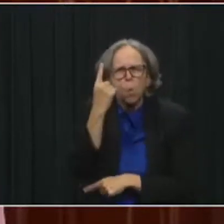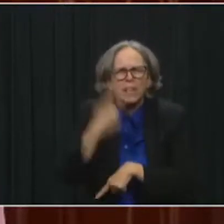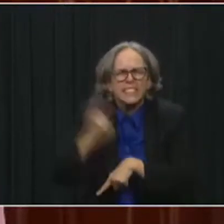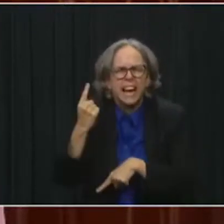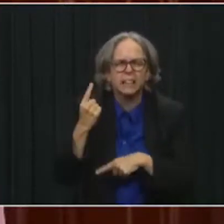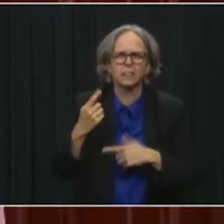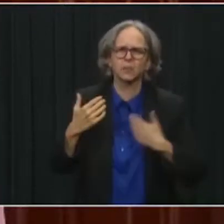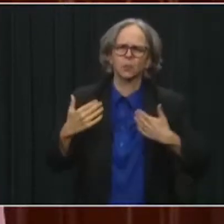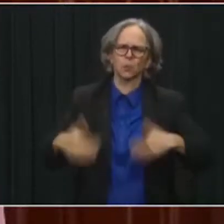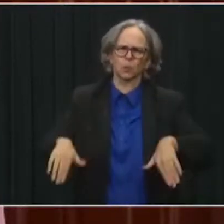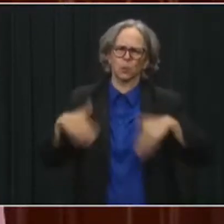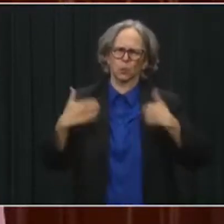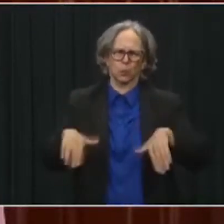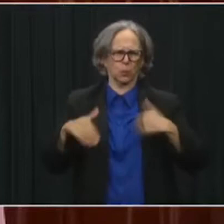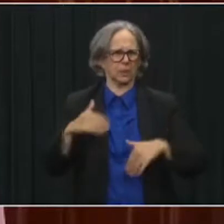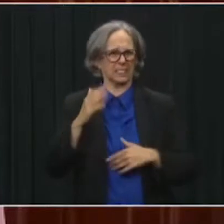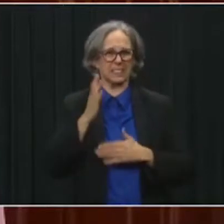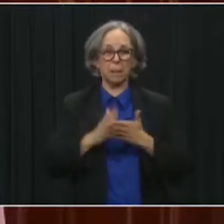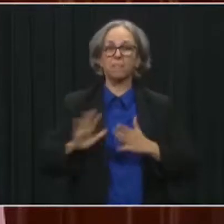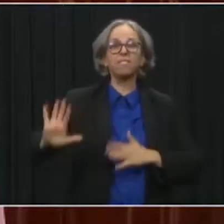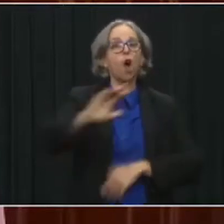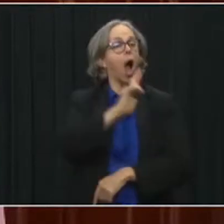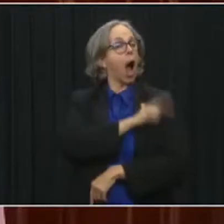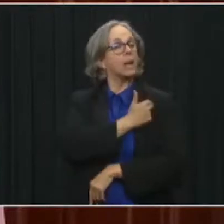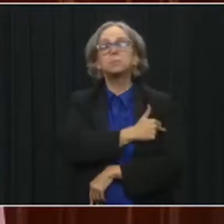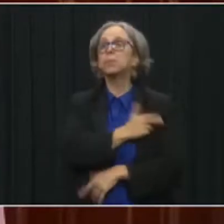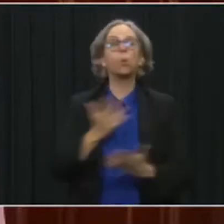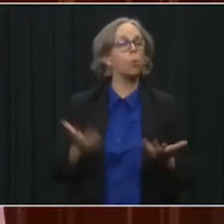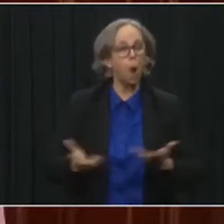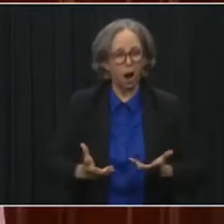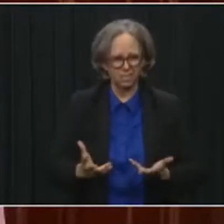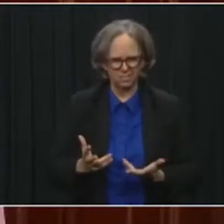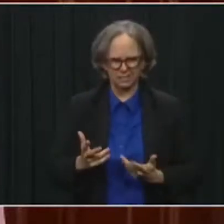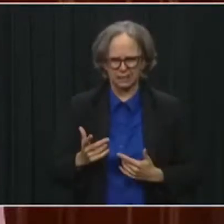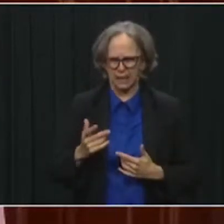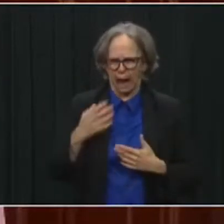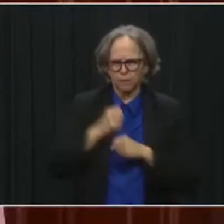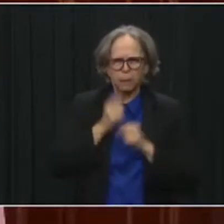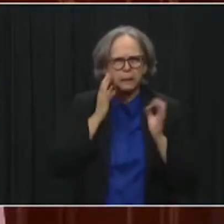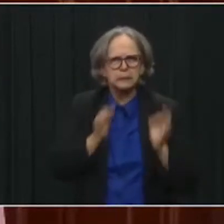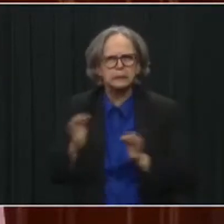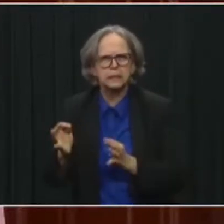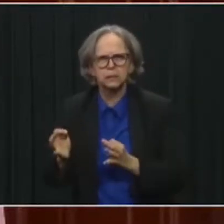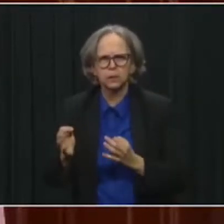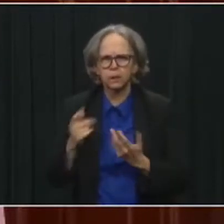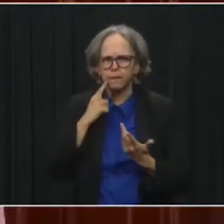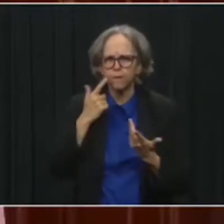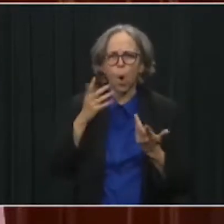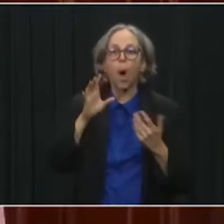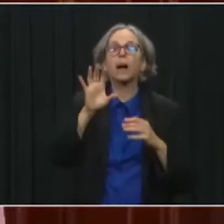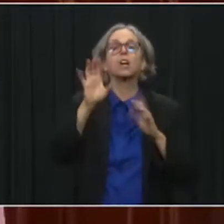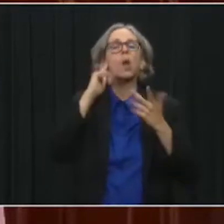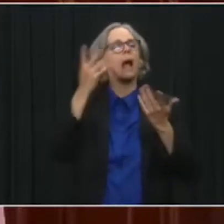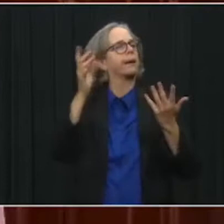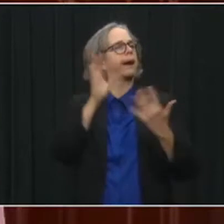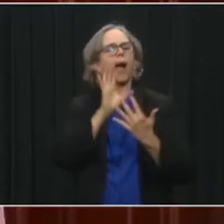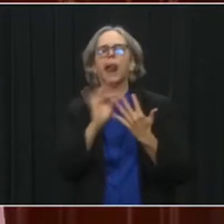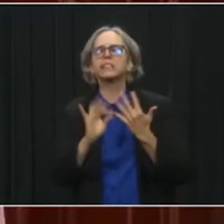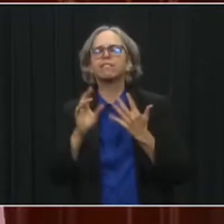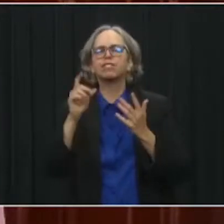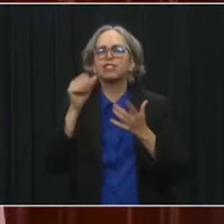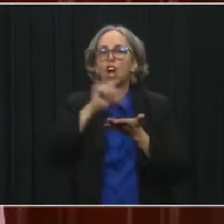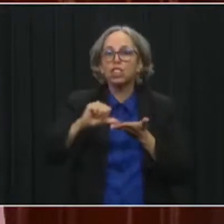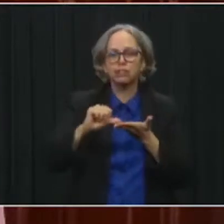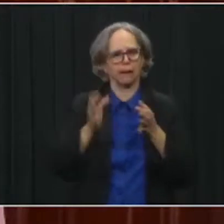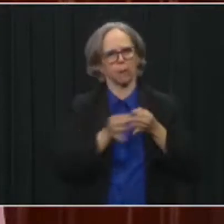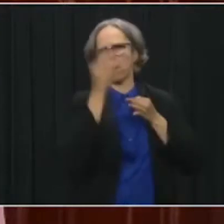hospitals having to face the choice to postpone elective surgeries. We don't want that